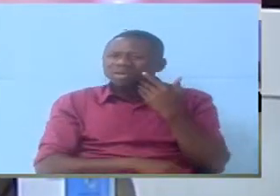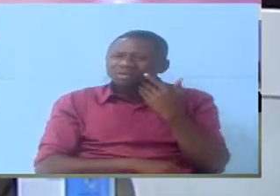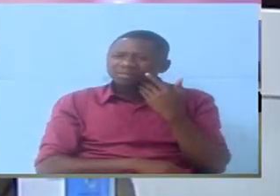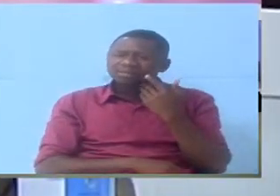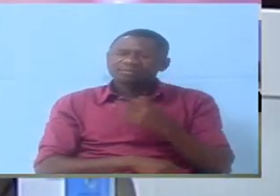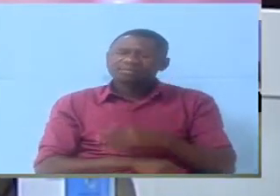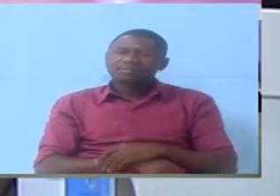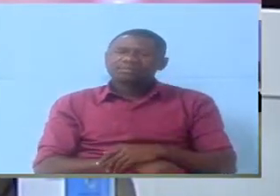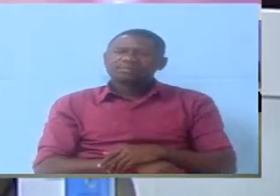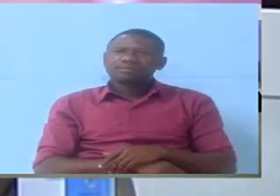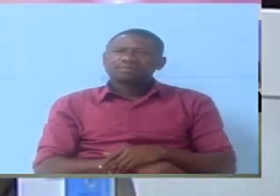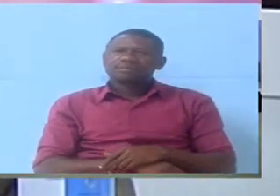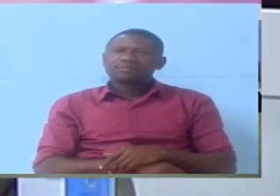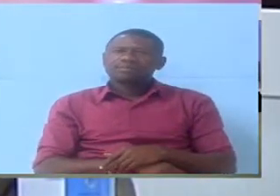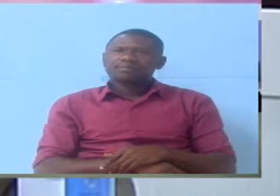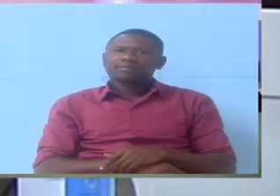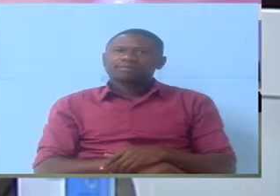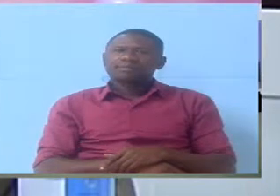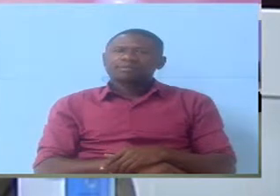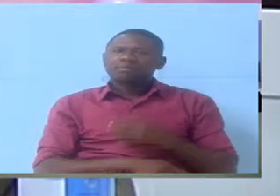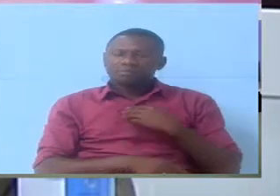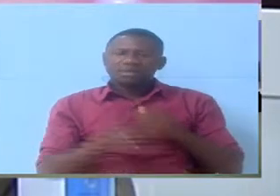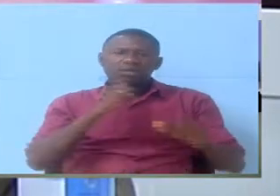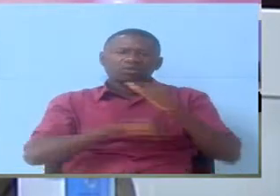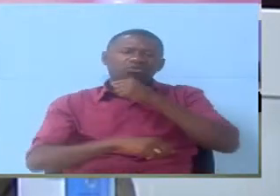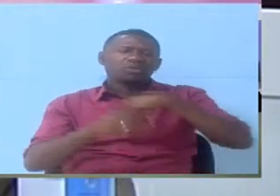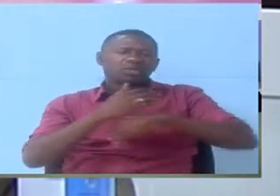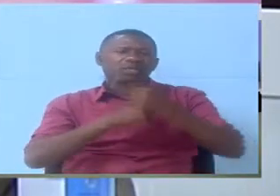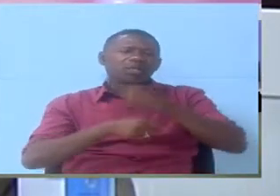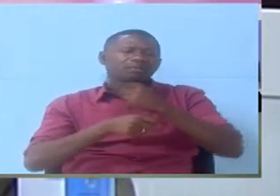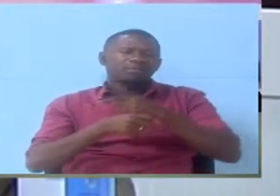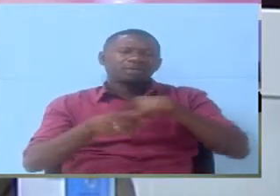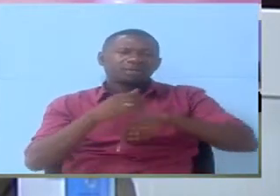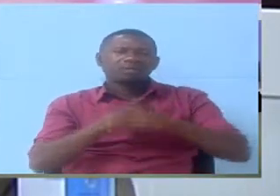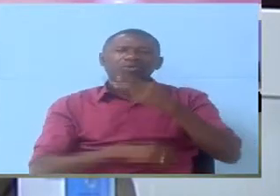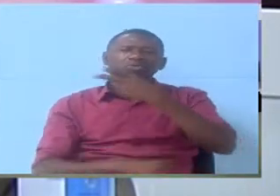2014 to 2015. No, 2018.